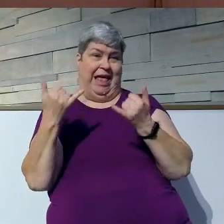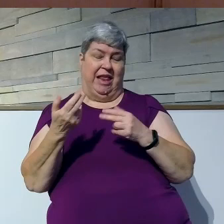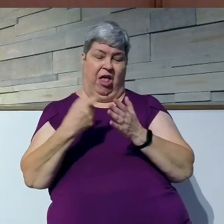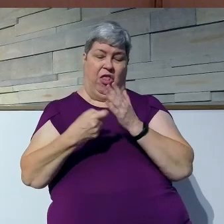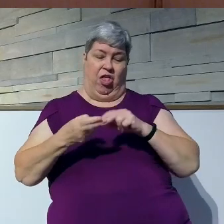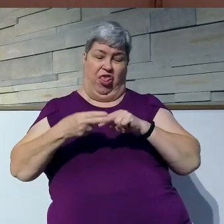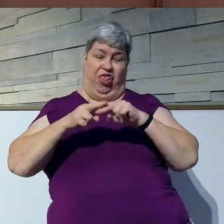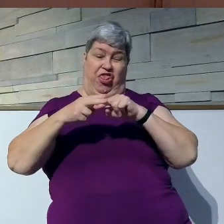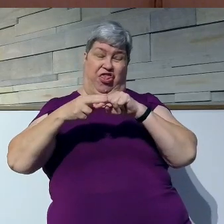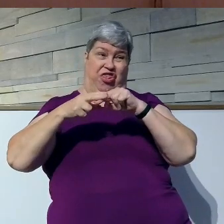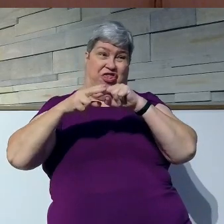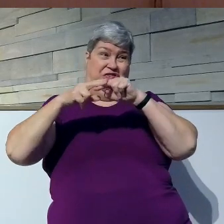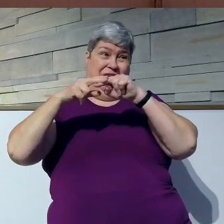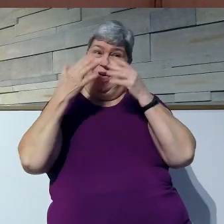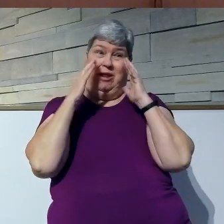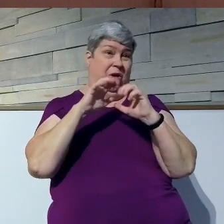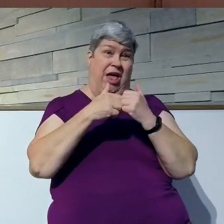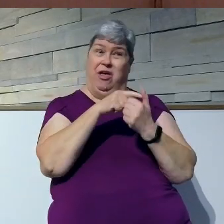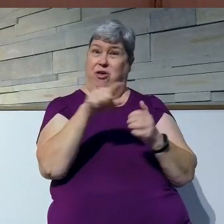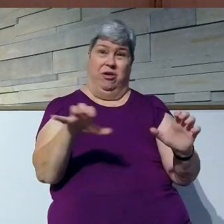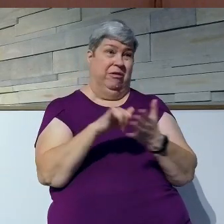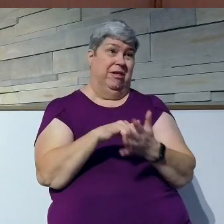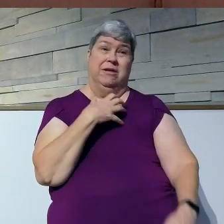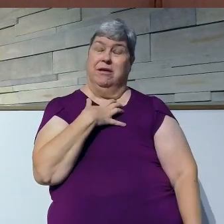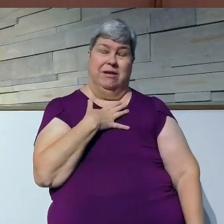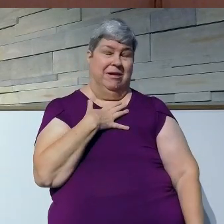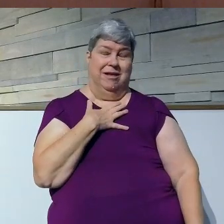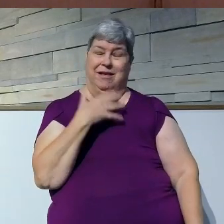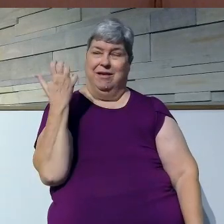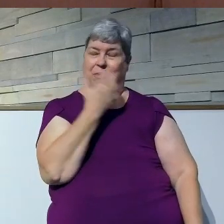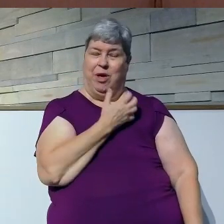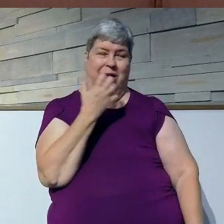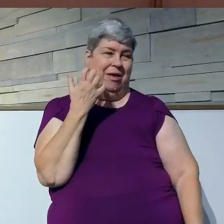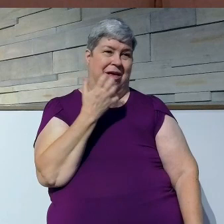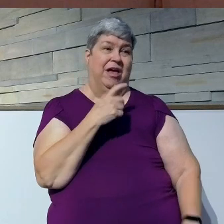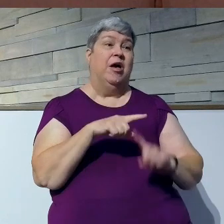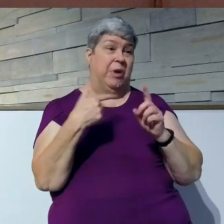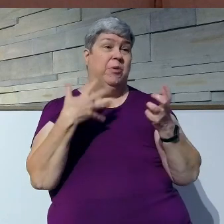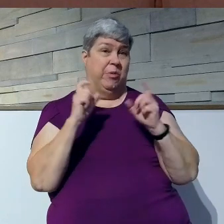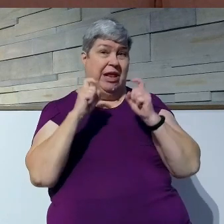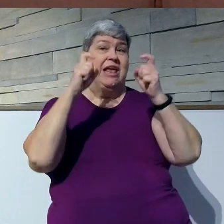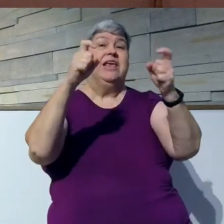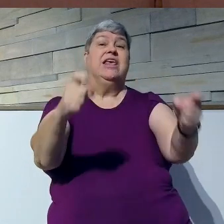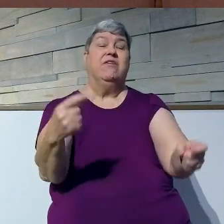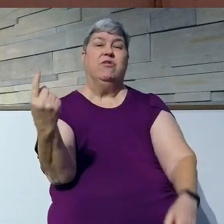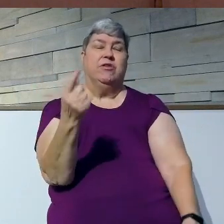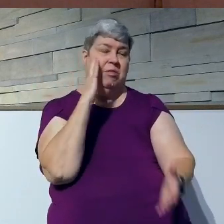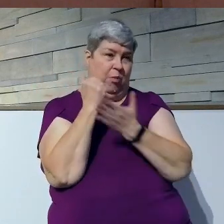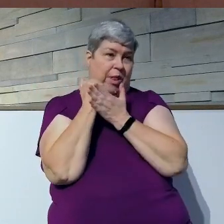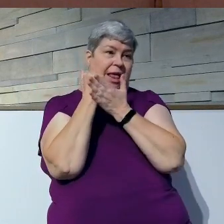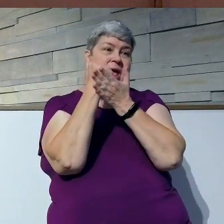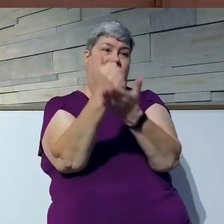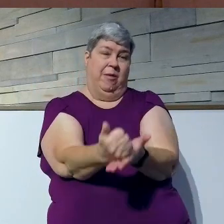the grocery store prices going up, I don't know how you do it. I'm in awe of that. But we want to give you something that will